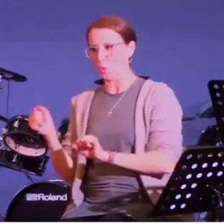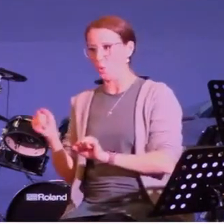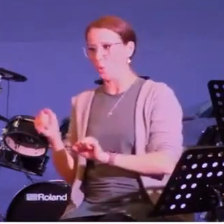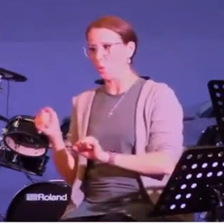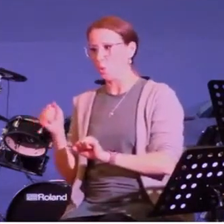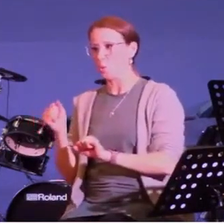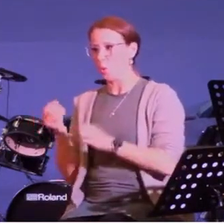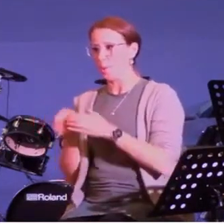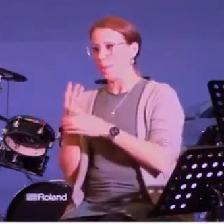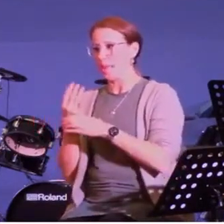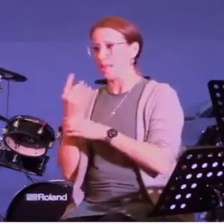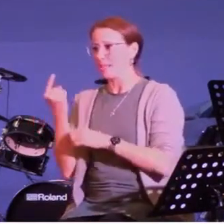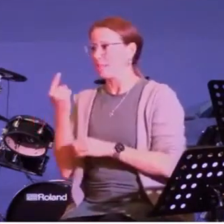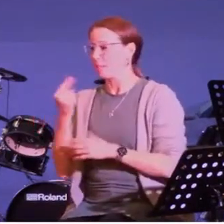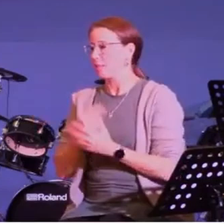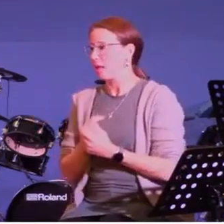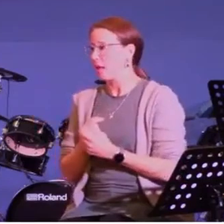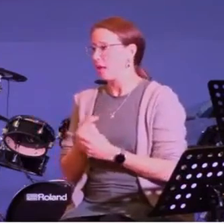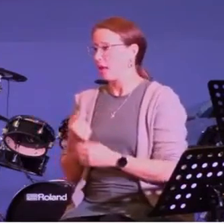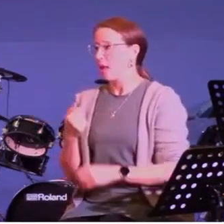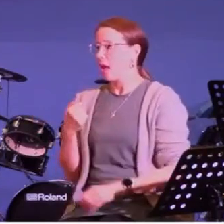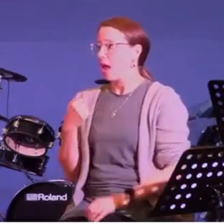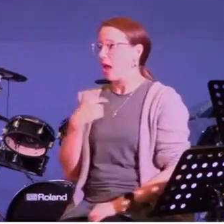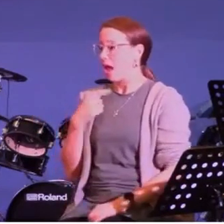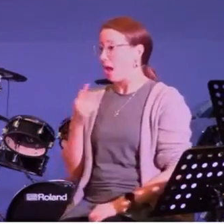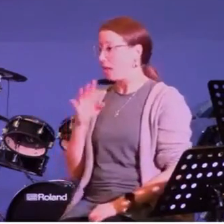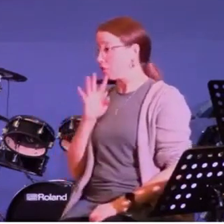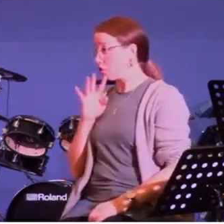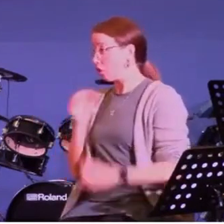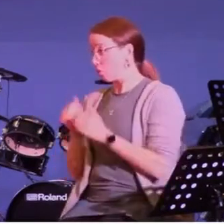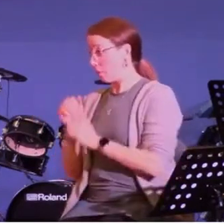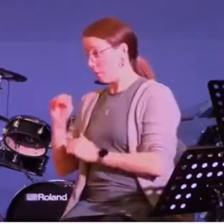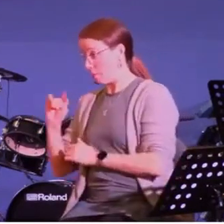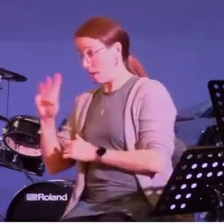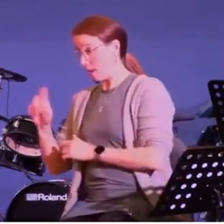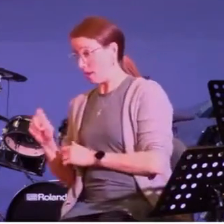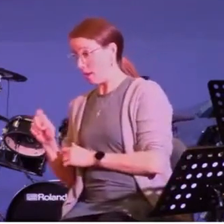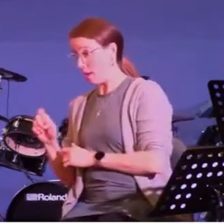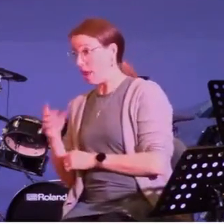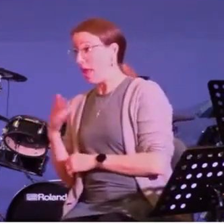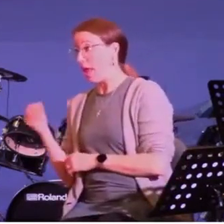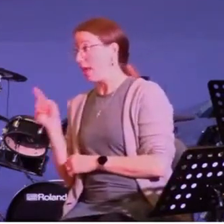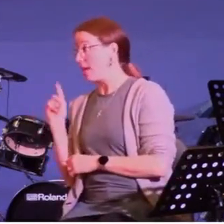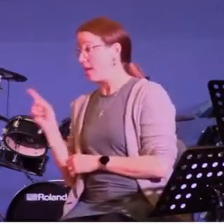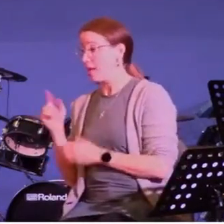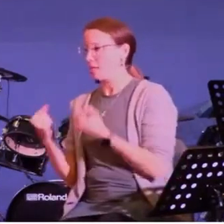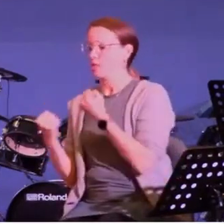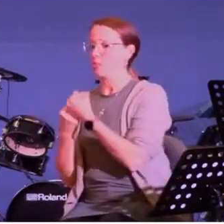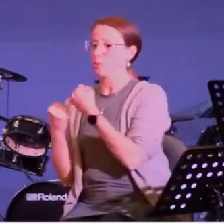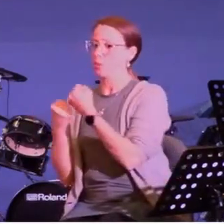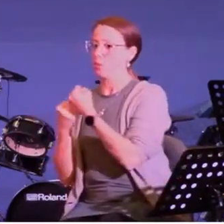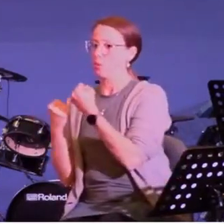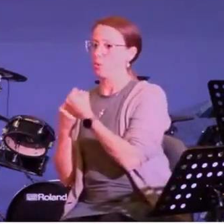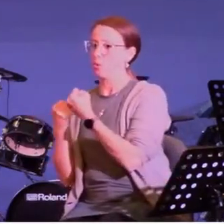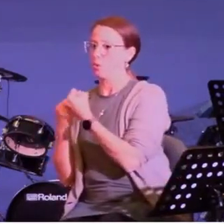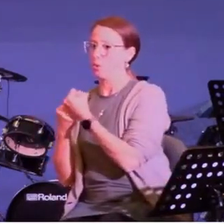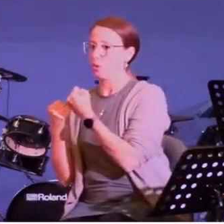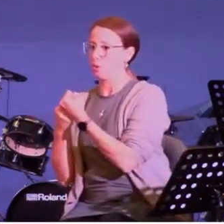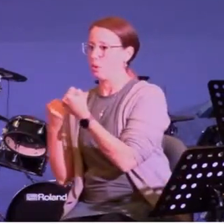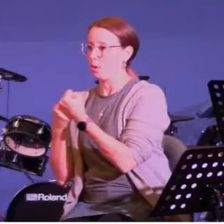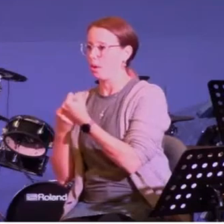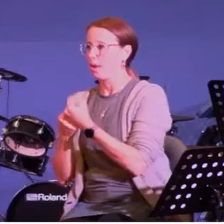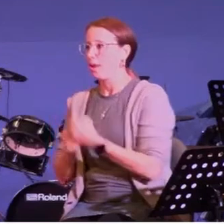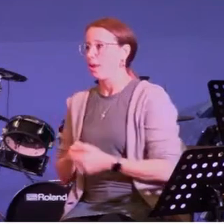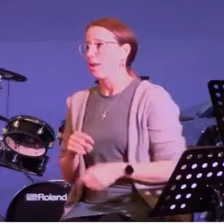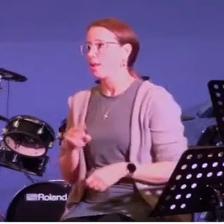the moment I came home from that vacation, I talked to Mike. And Mike has been supportive of this. And the reason why I bring this up is that, you know, classic Southern Baptist